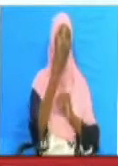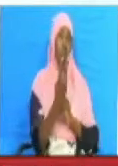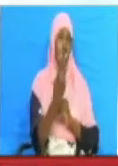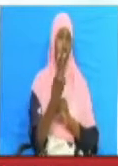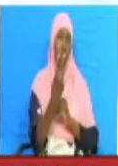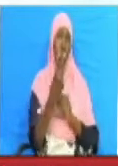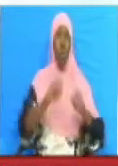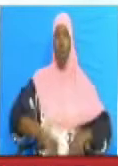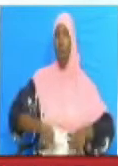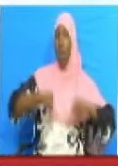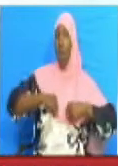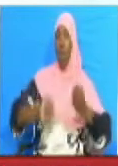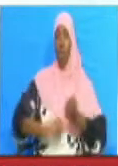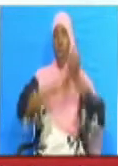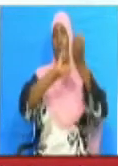support.